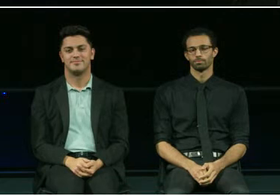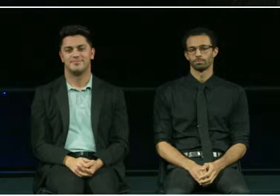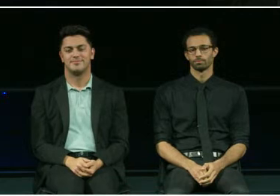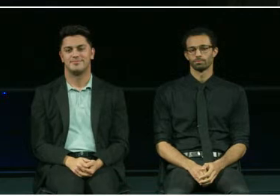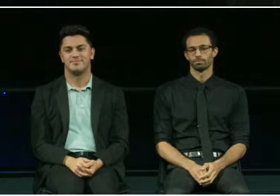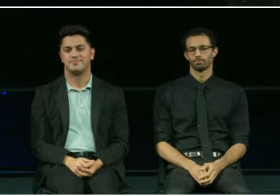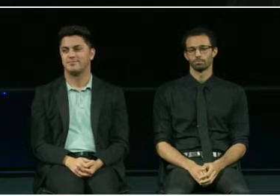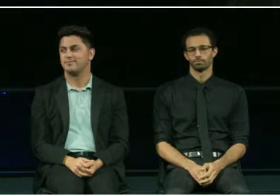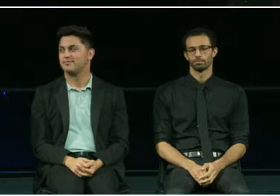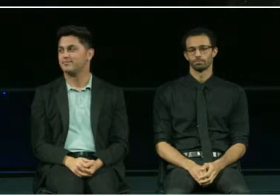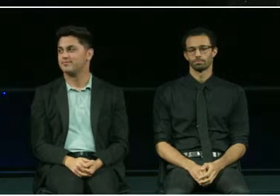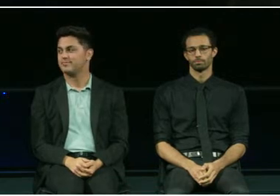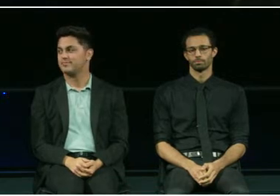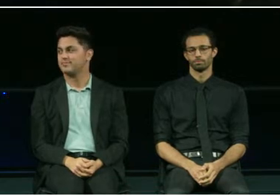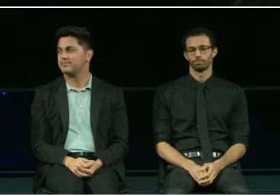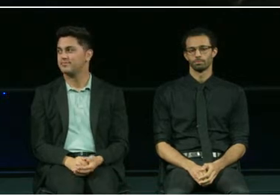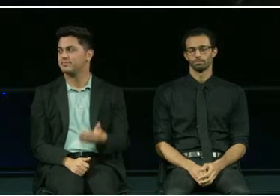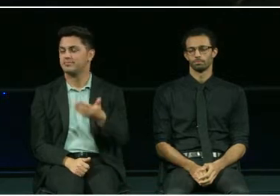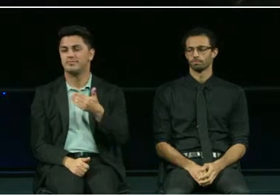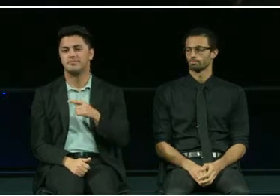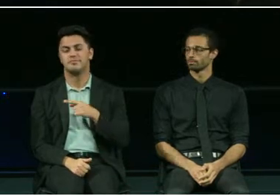Creation of narratives around.